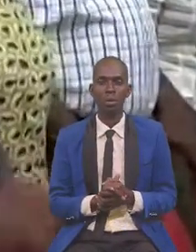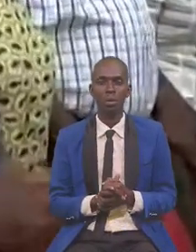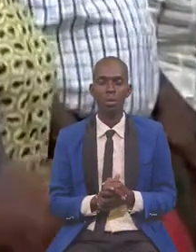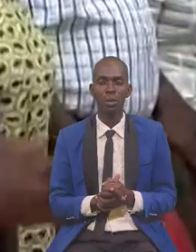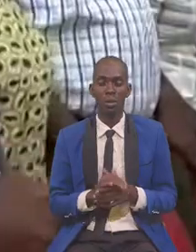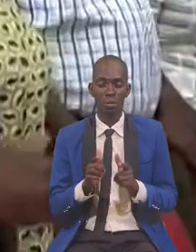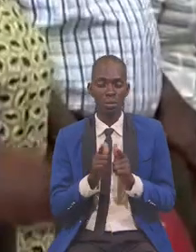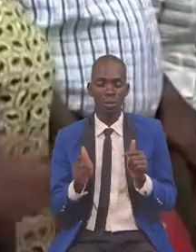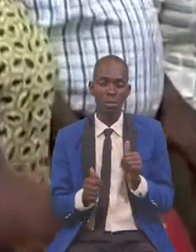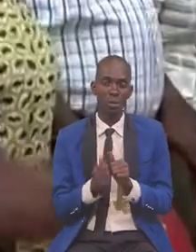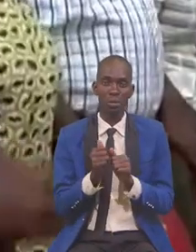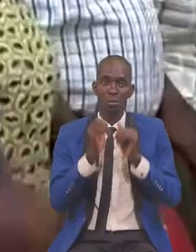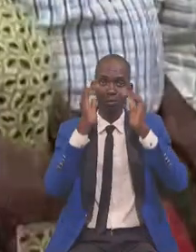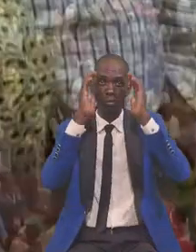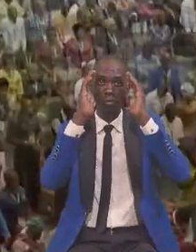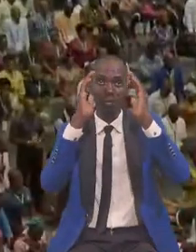Greater focus.